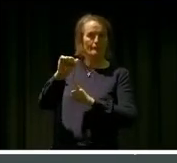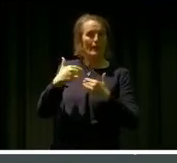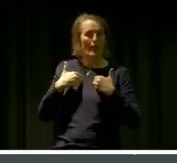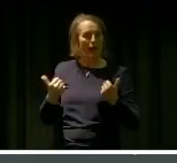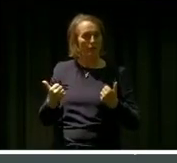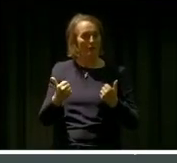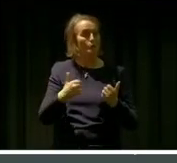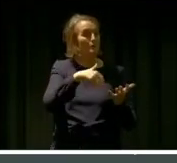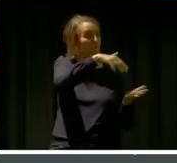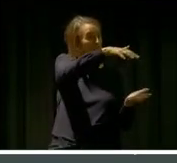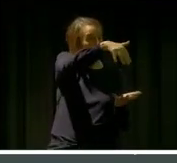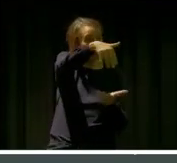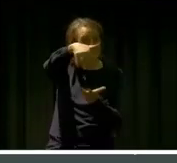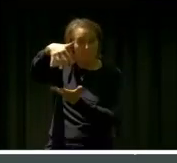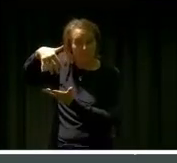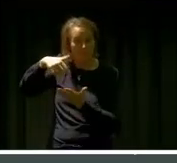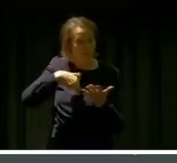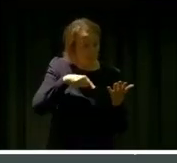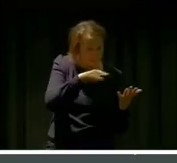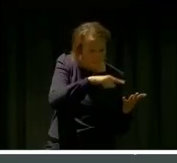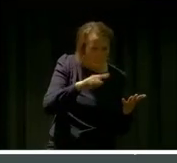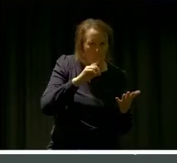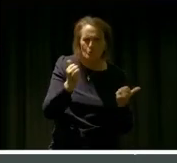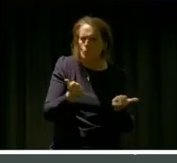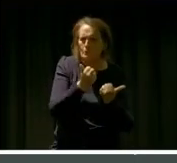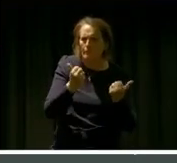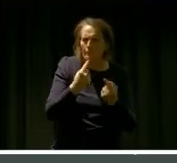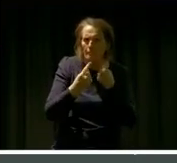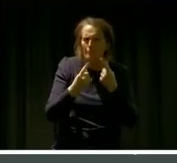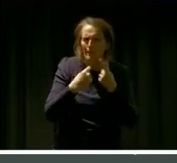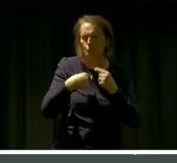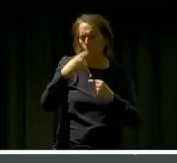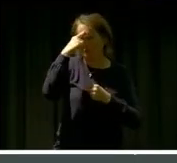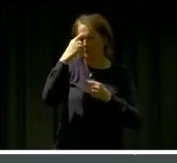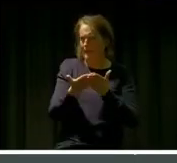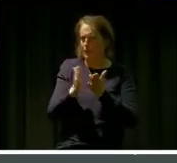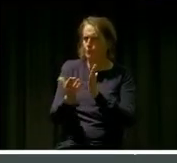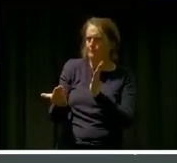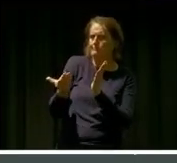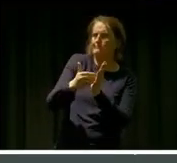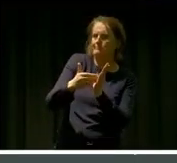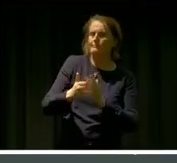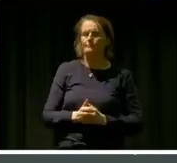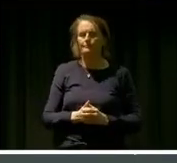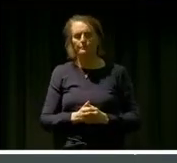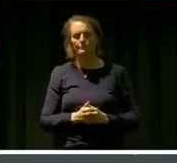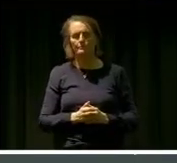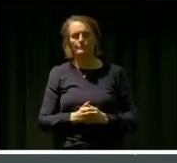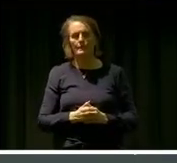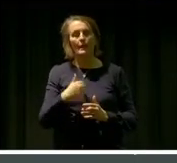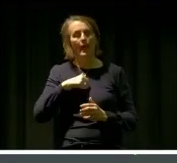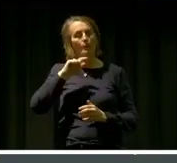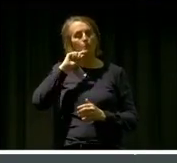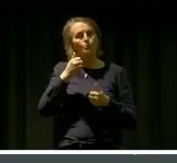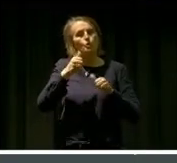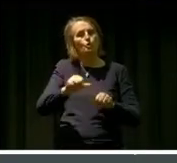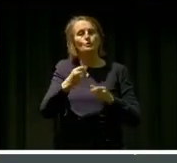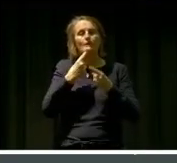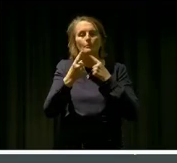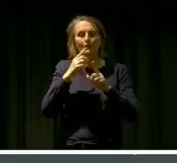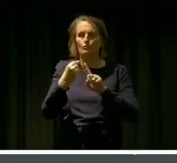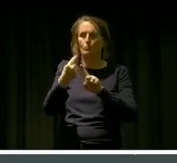broader population will be considered. And for a more efficient consensus, evidence used from the Mind Gardens 2023 will